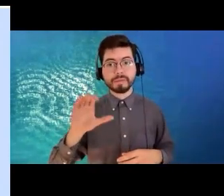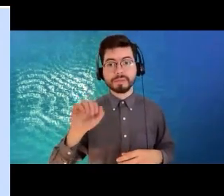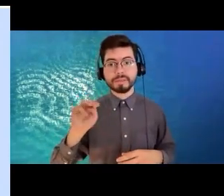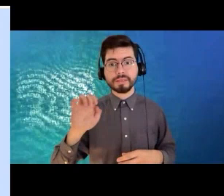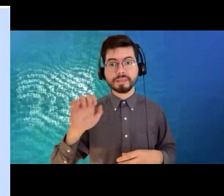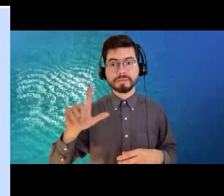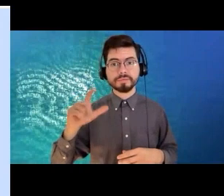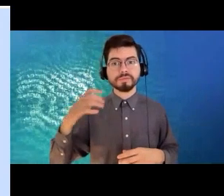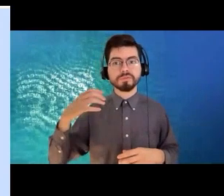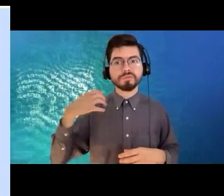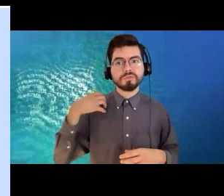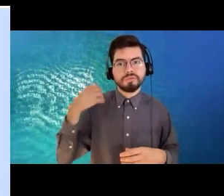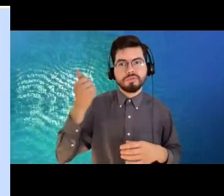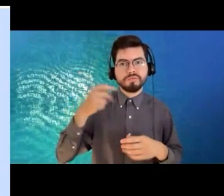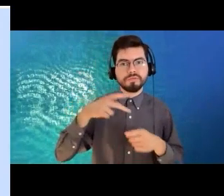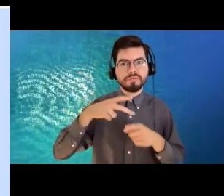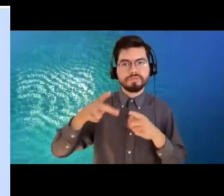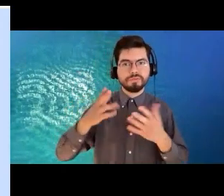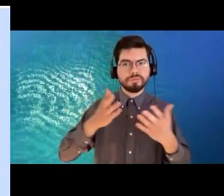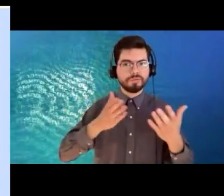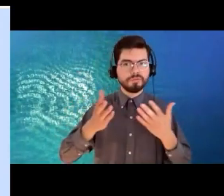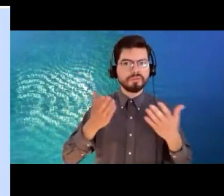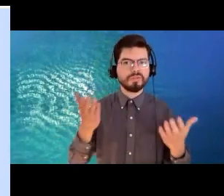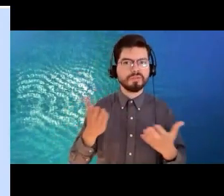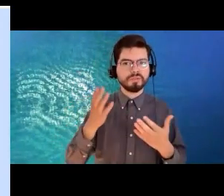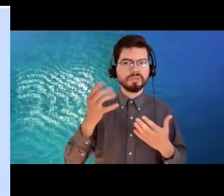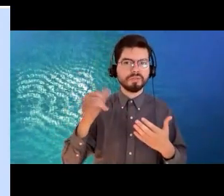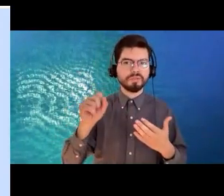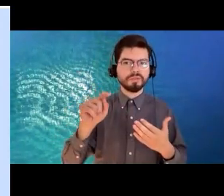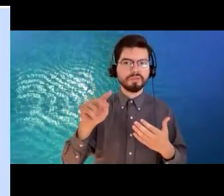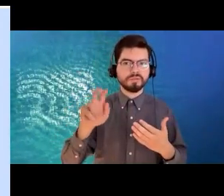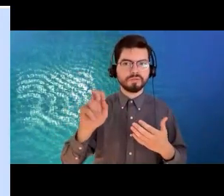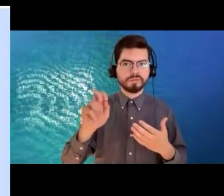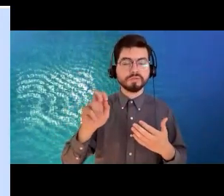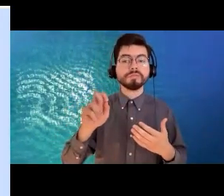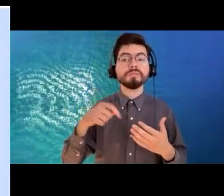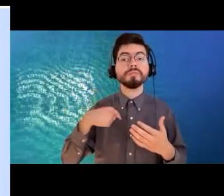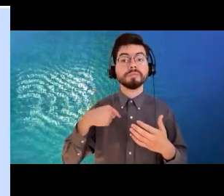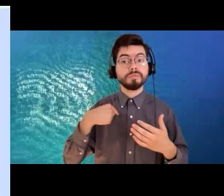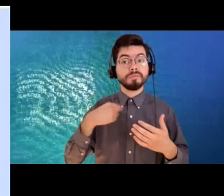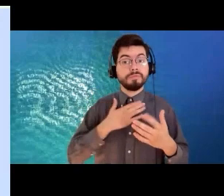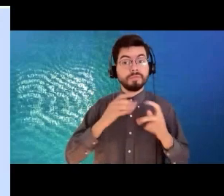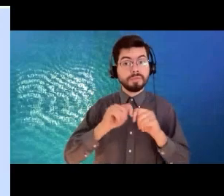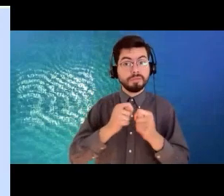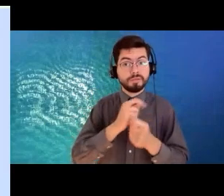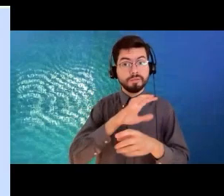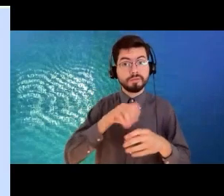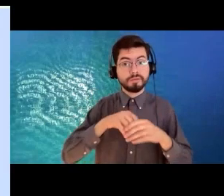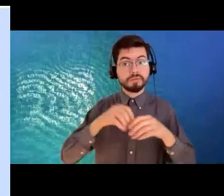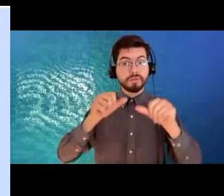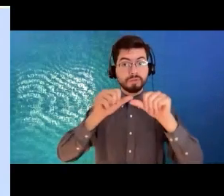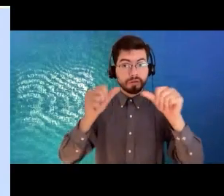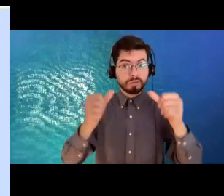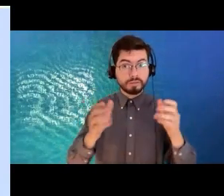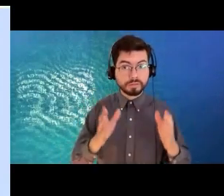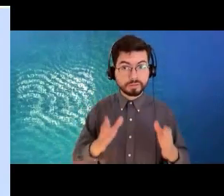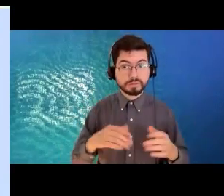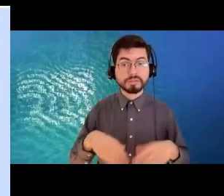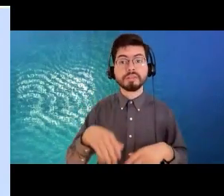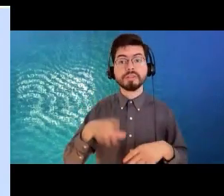What that means, my team consists of landscape architects, an architect, and several civil